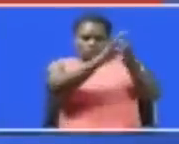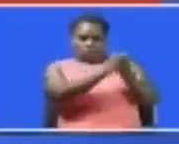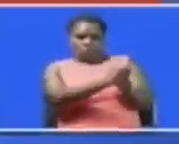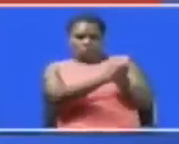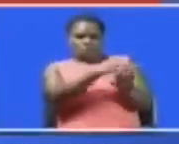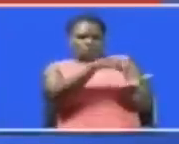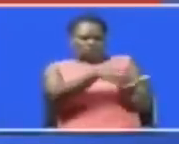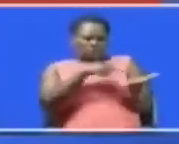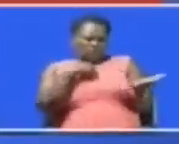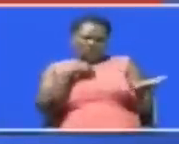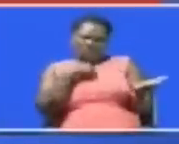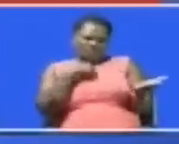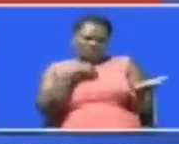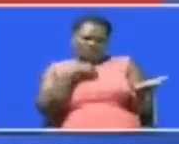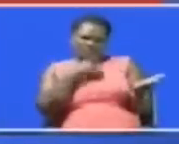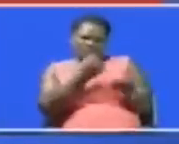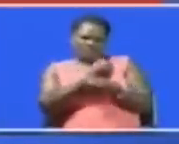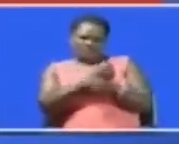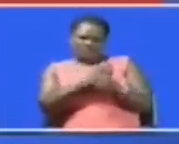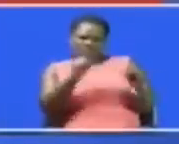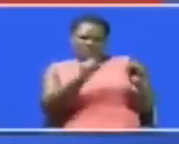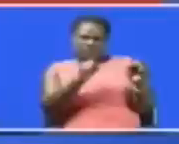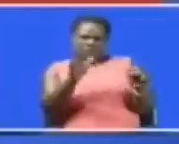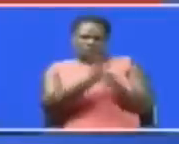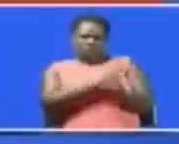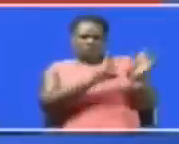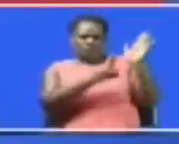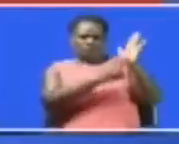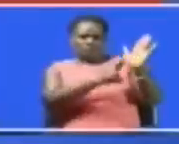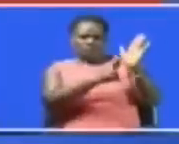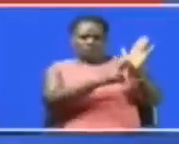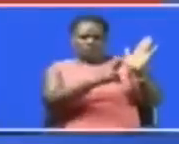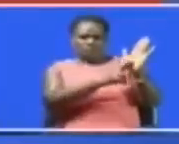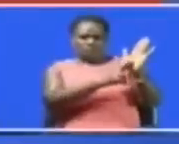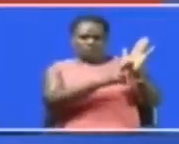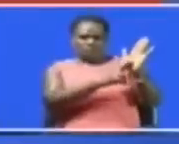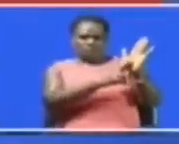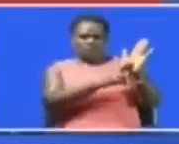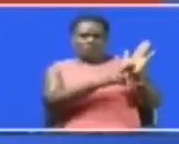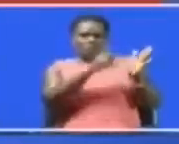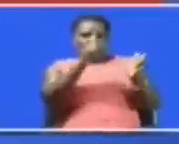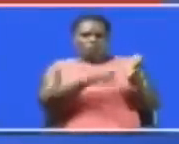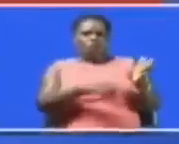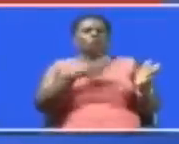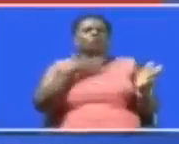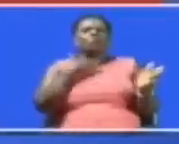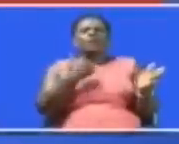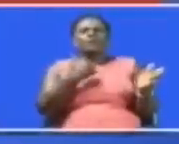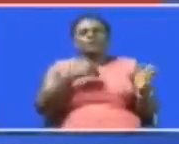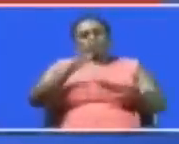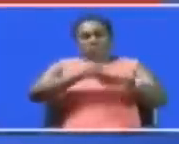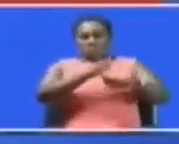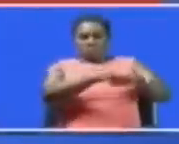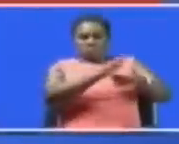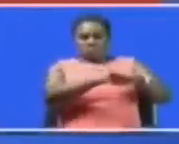Jubilee side, we felt like the president was fully representative of what we wanted in that handshake process. That's